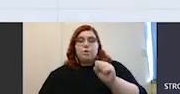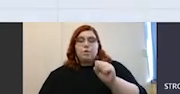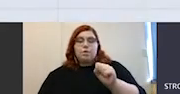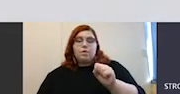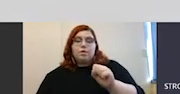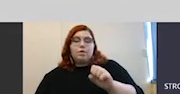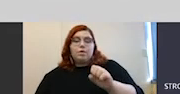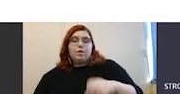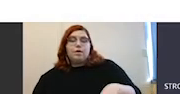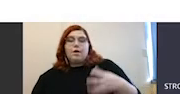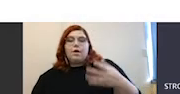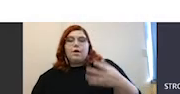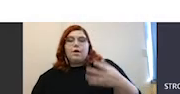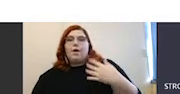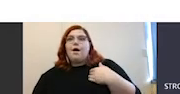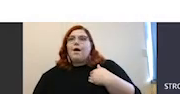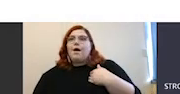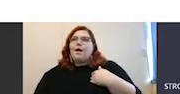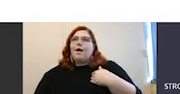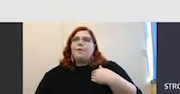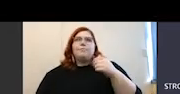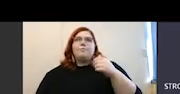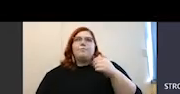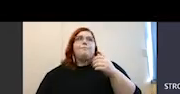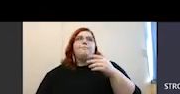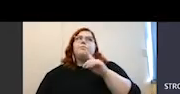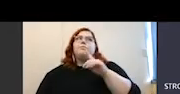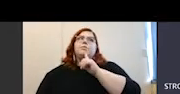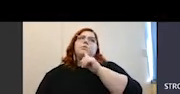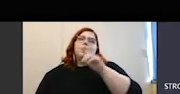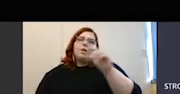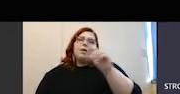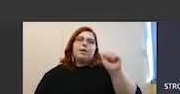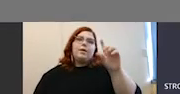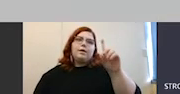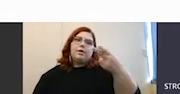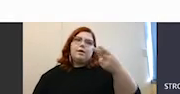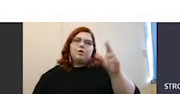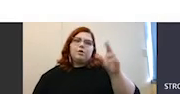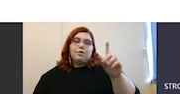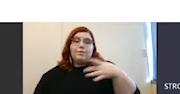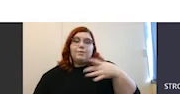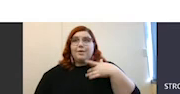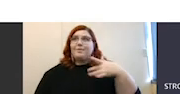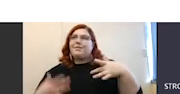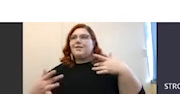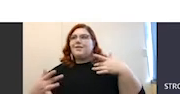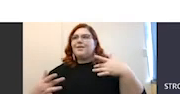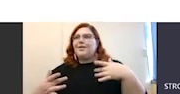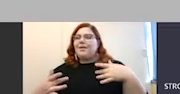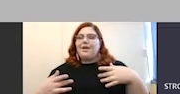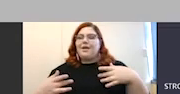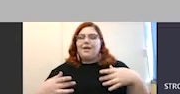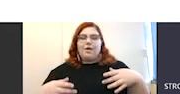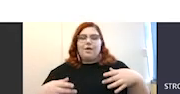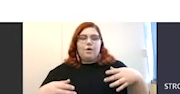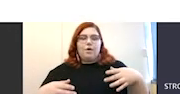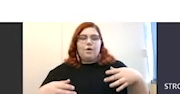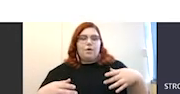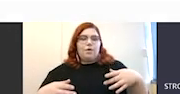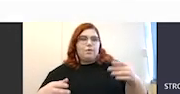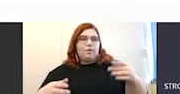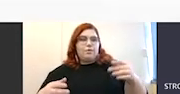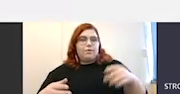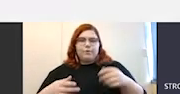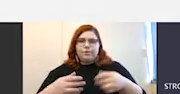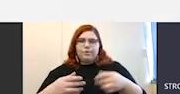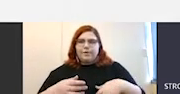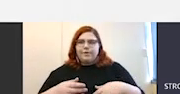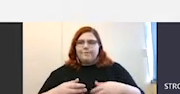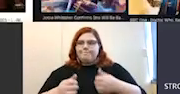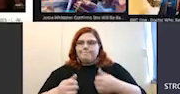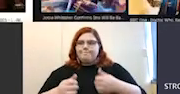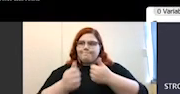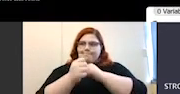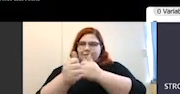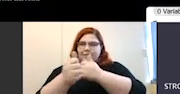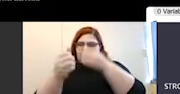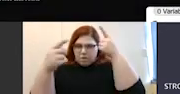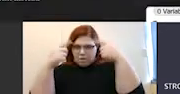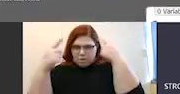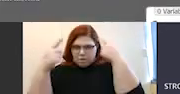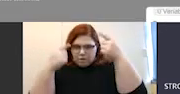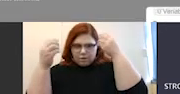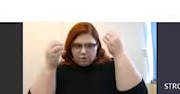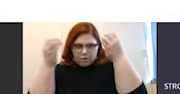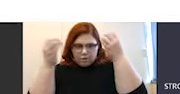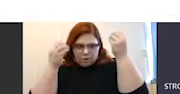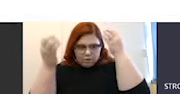so ADHD that I actually, when I get excited about something or I start to follow a bunch of different thoughts at once, I'll